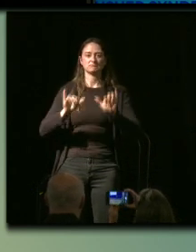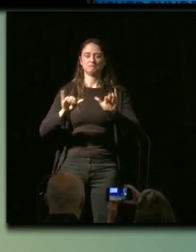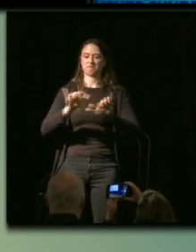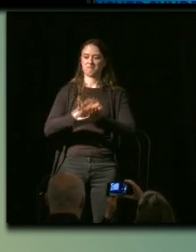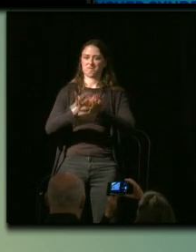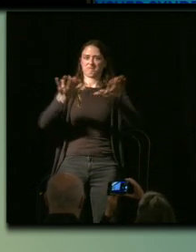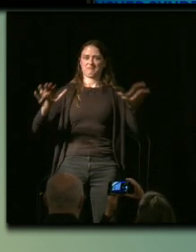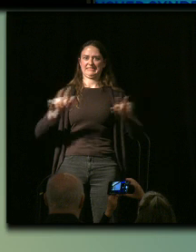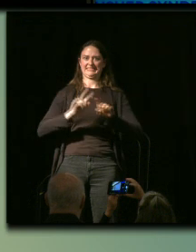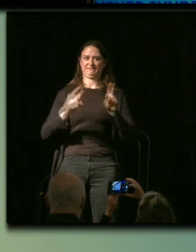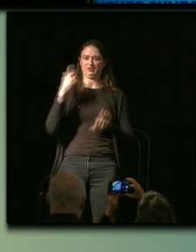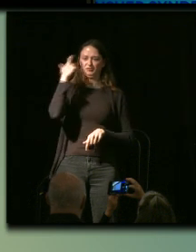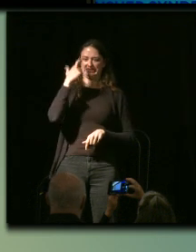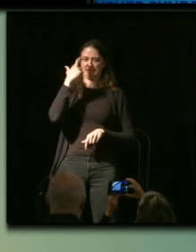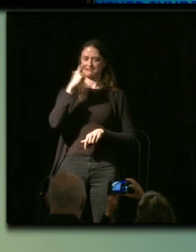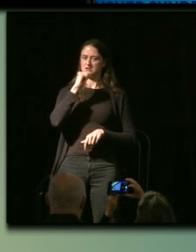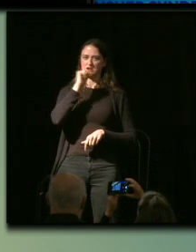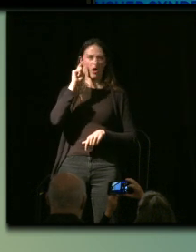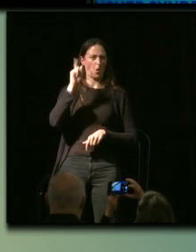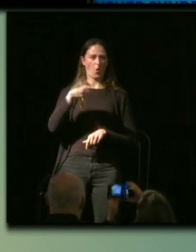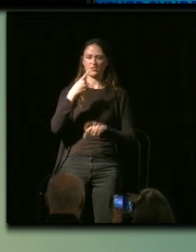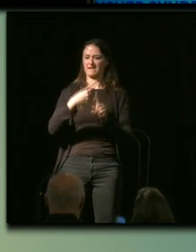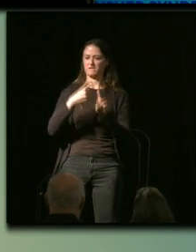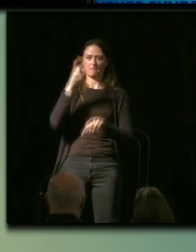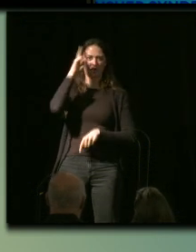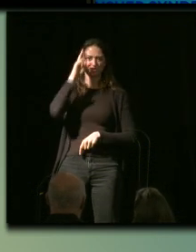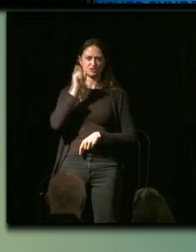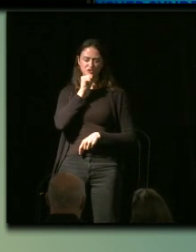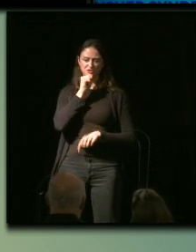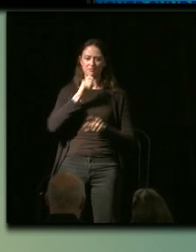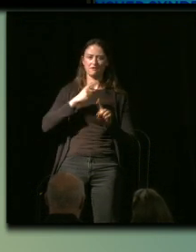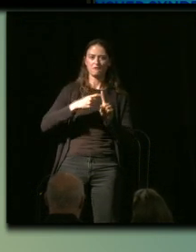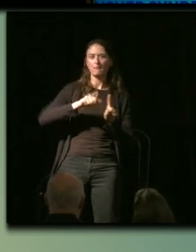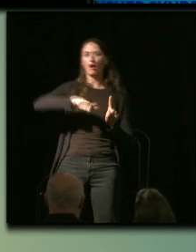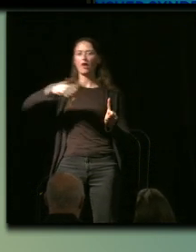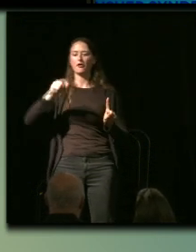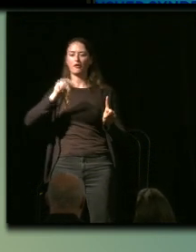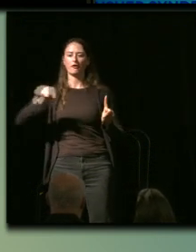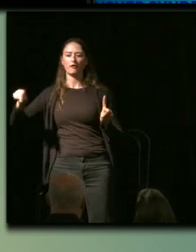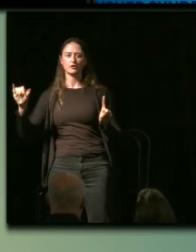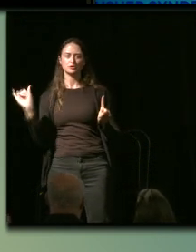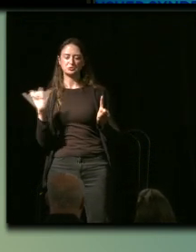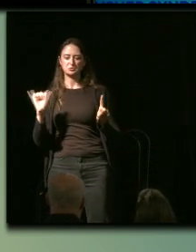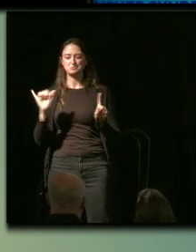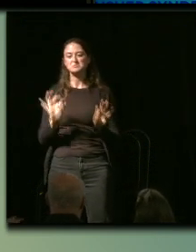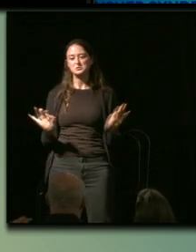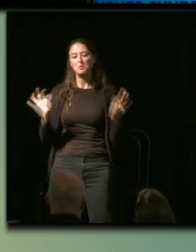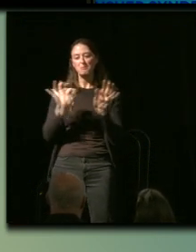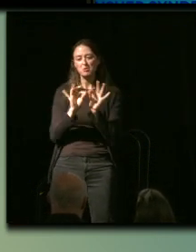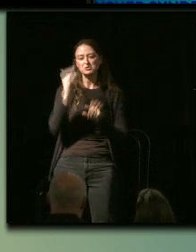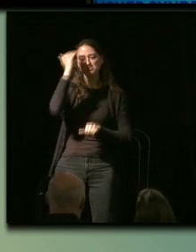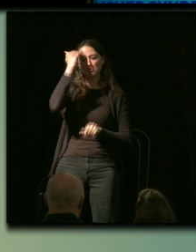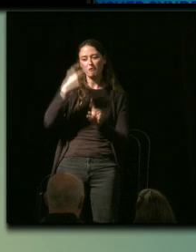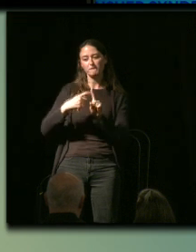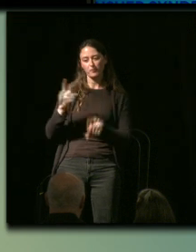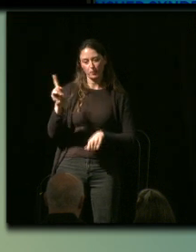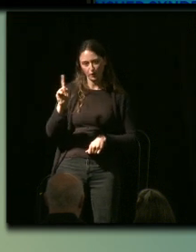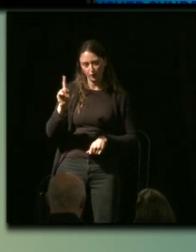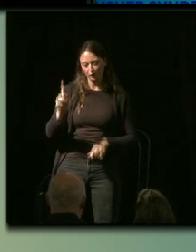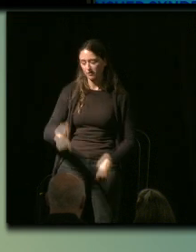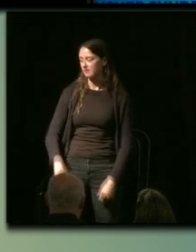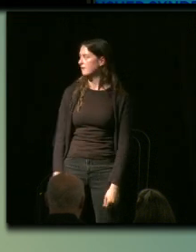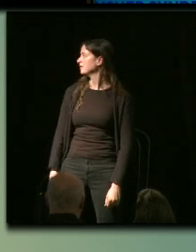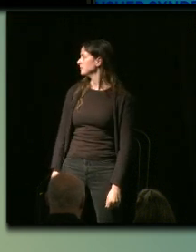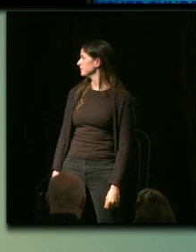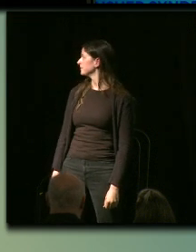diagnosis is one important part of having genetic testing. Next, confirming an autosomal recessive